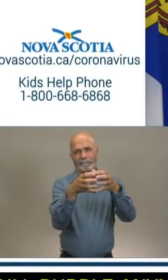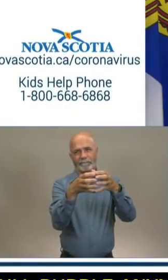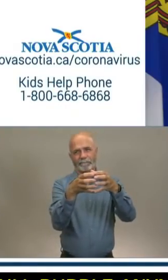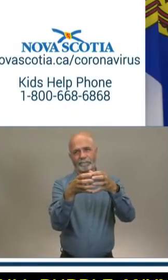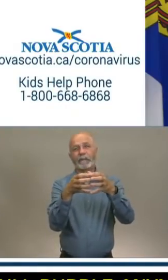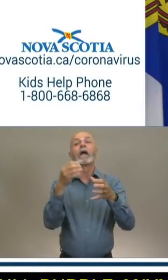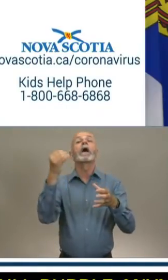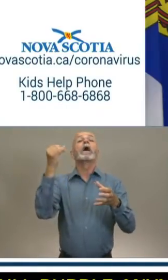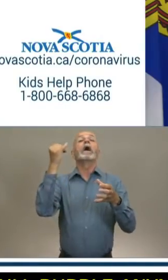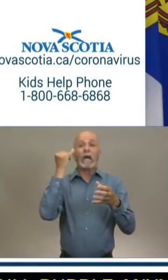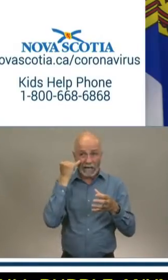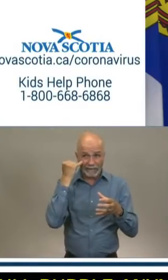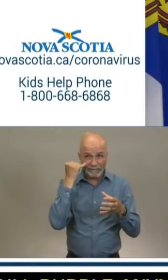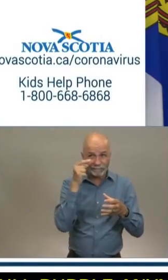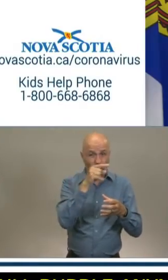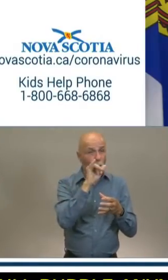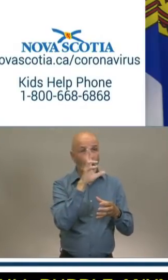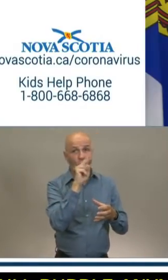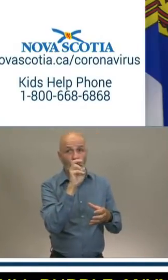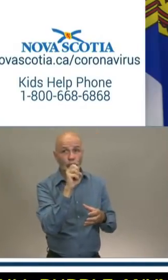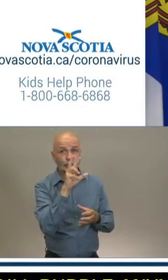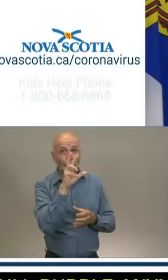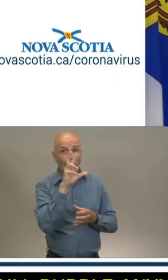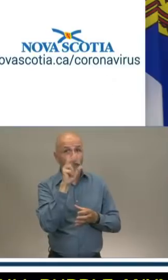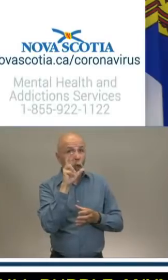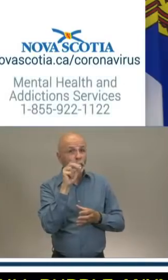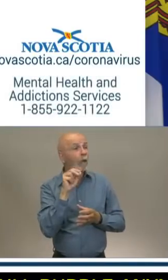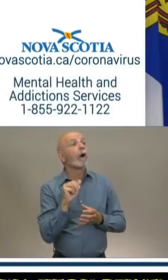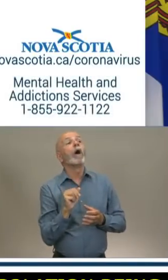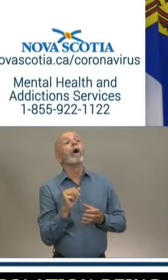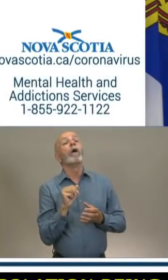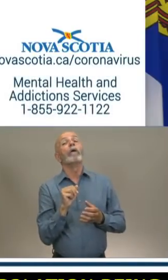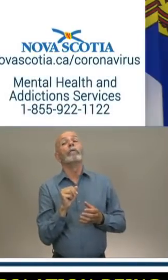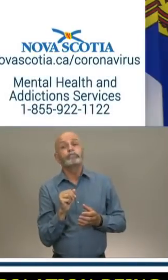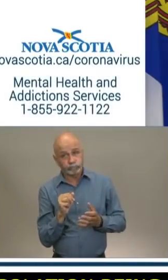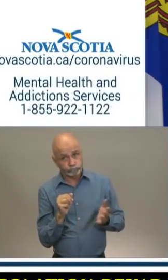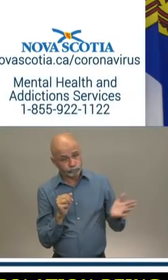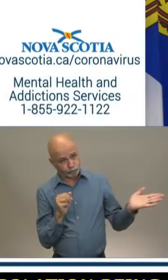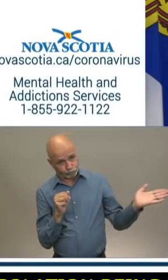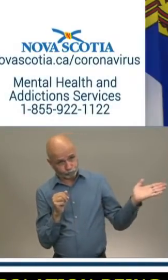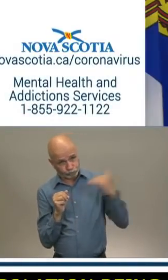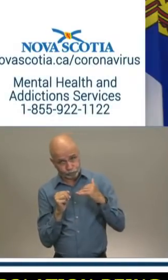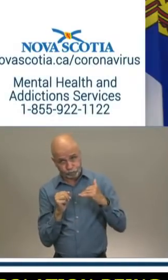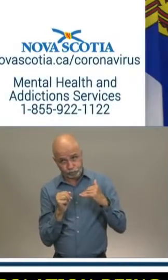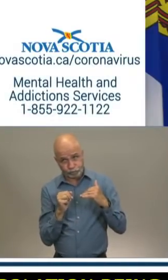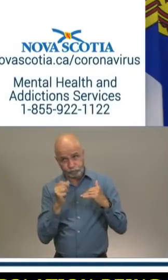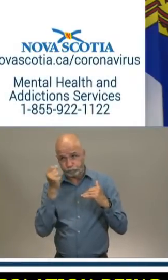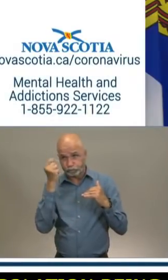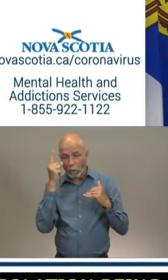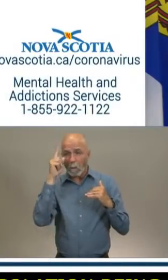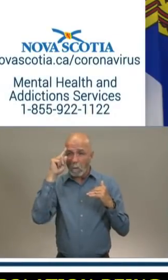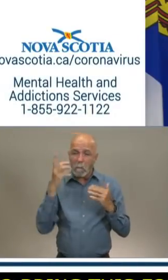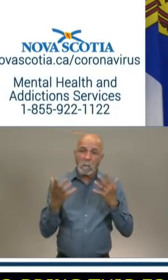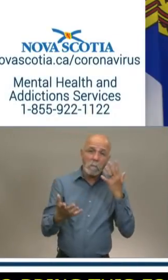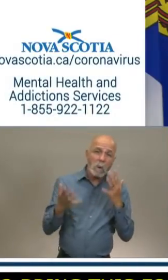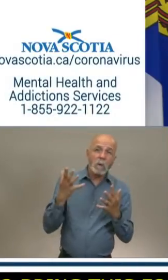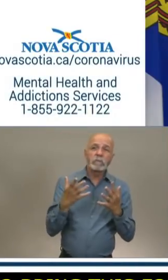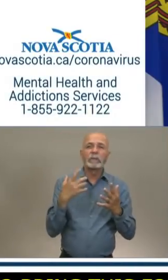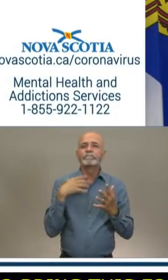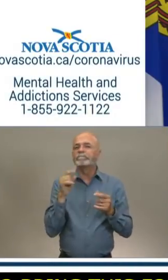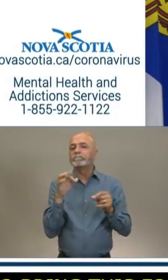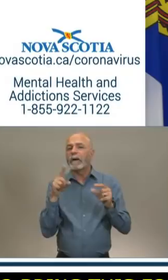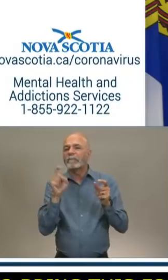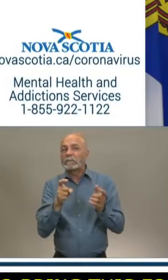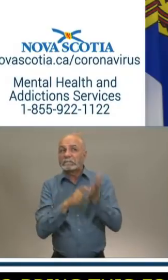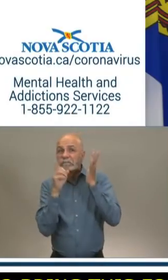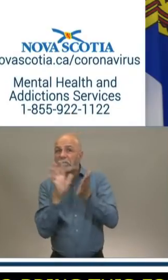full certainty that on June 30th, for sure, there are no restrictions. We talked about potentially having some documentation at the